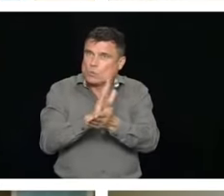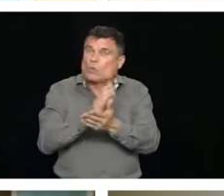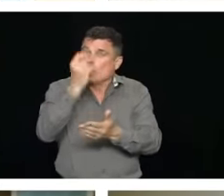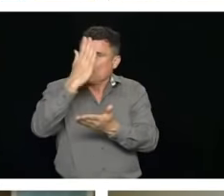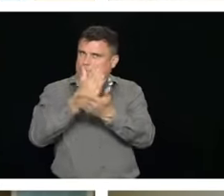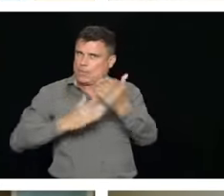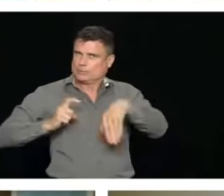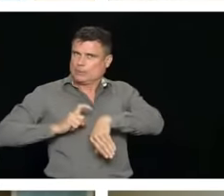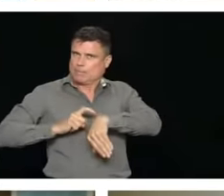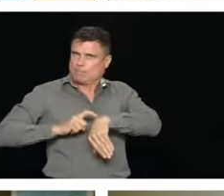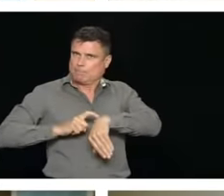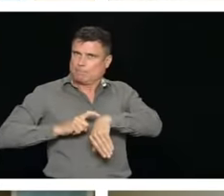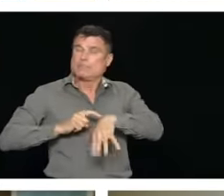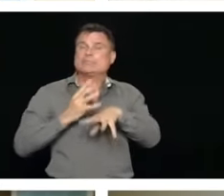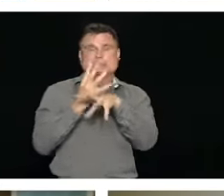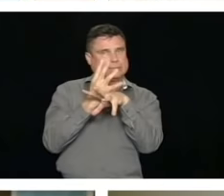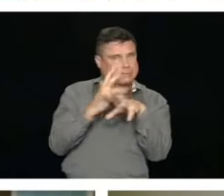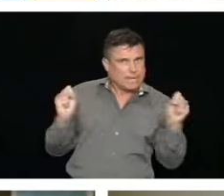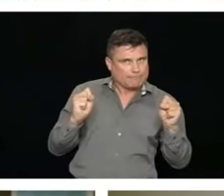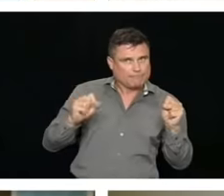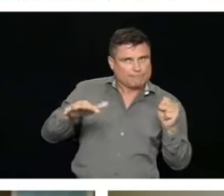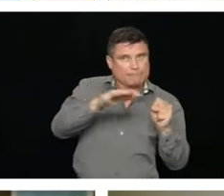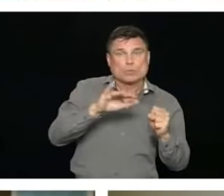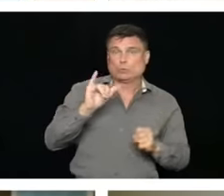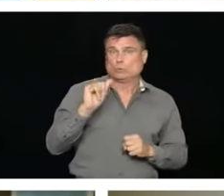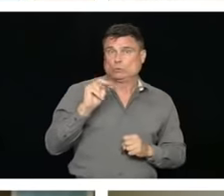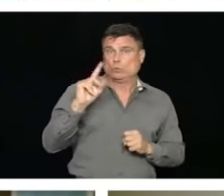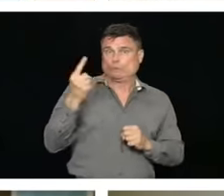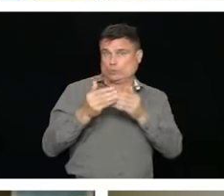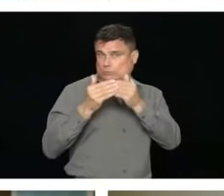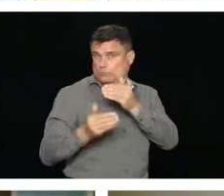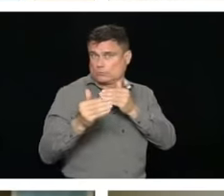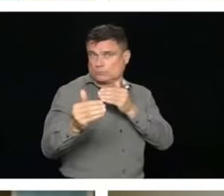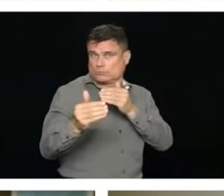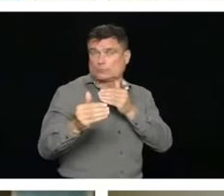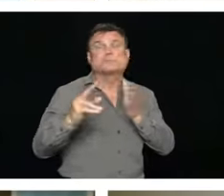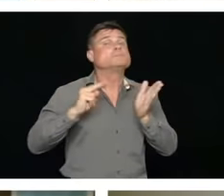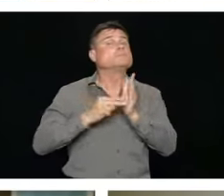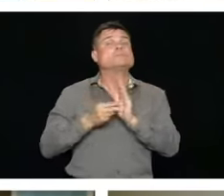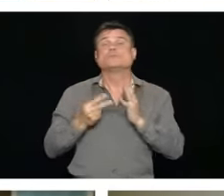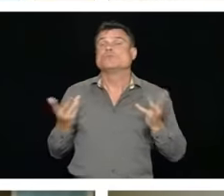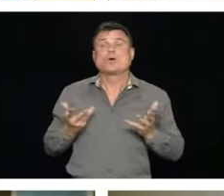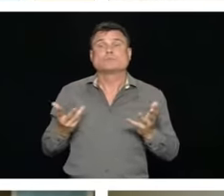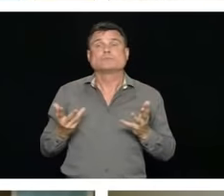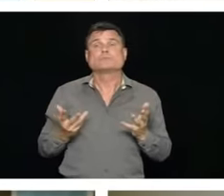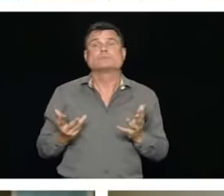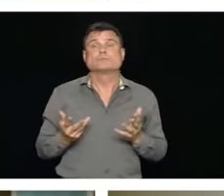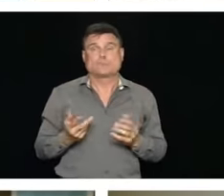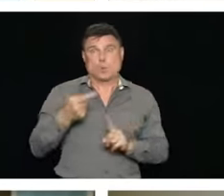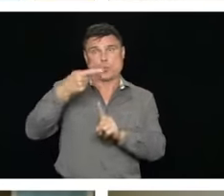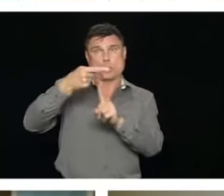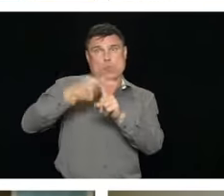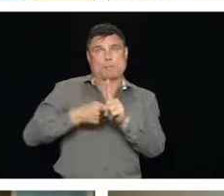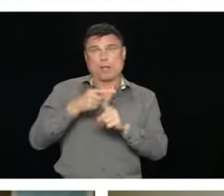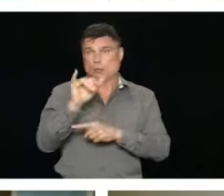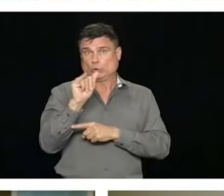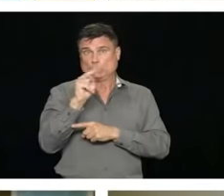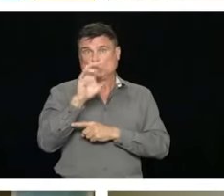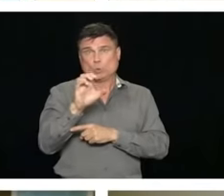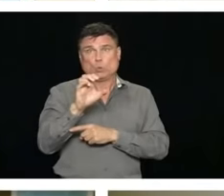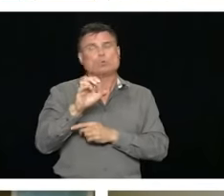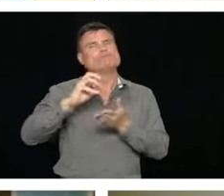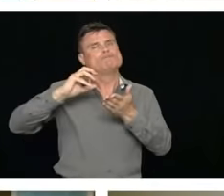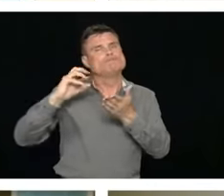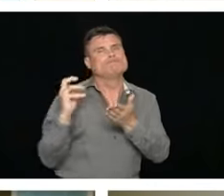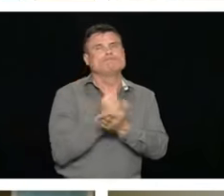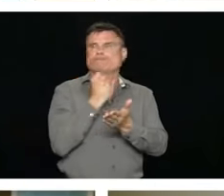way. This will give kids a month of that invaluable classroom time before they head off to summer and get them ready for what we hope is